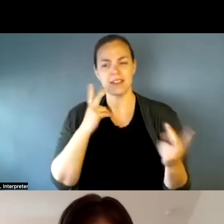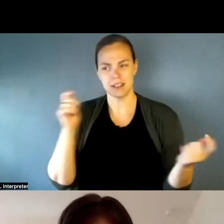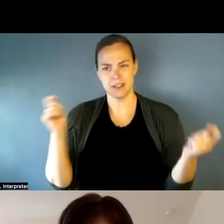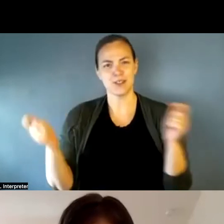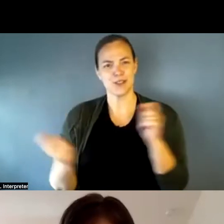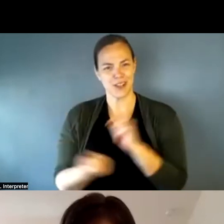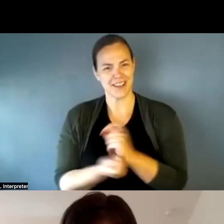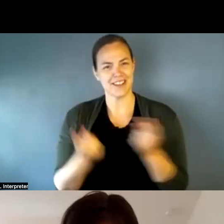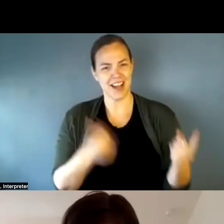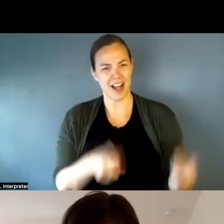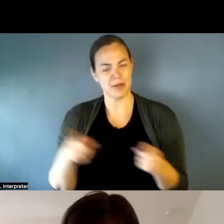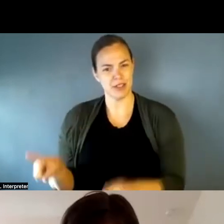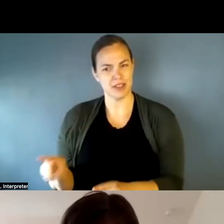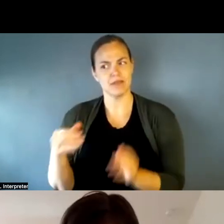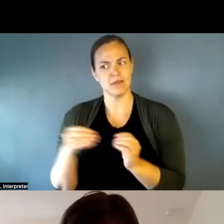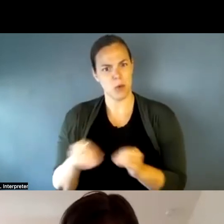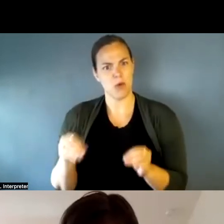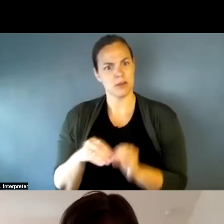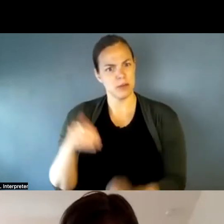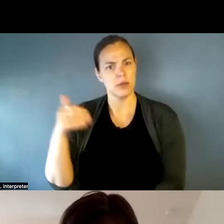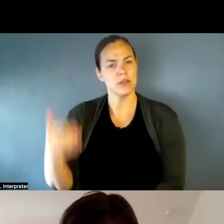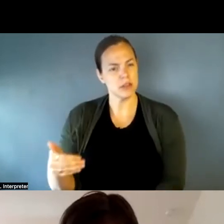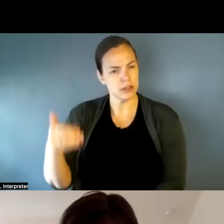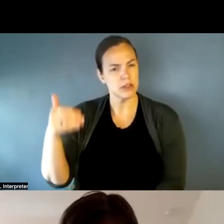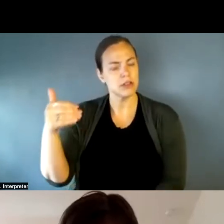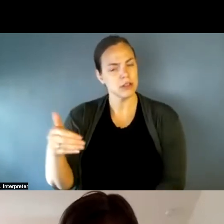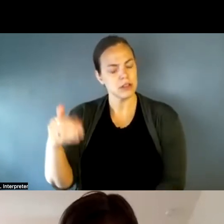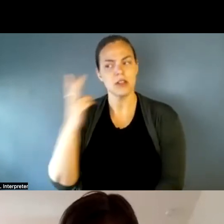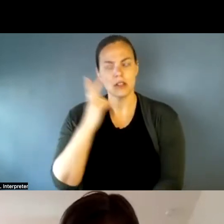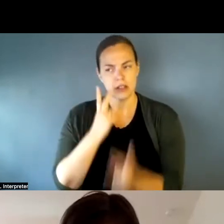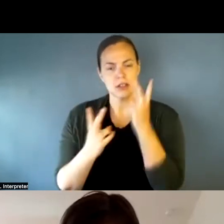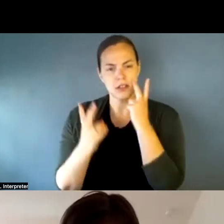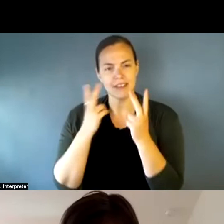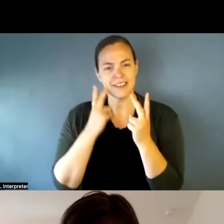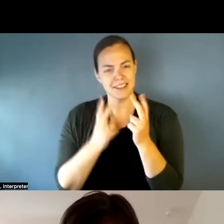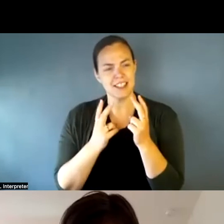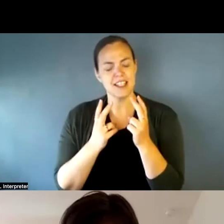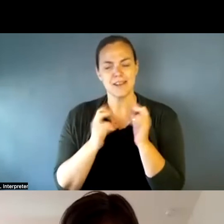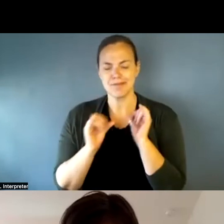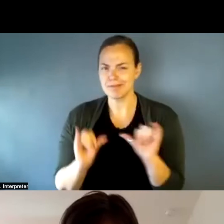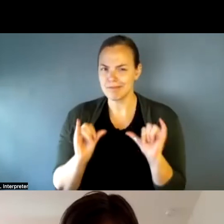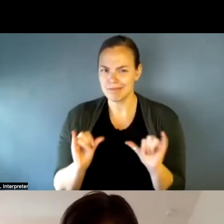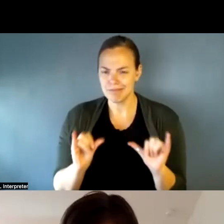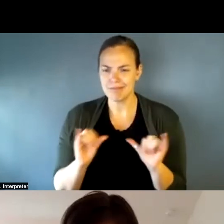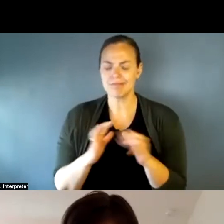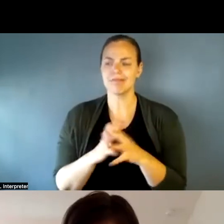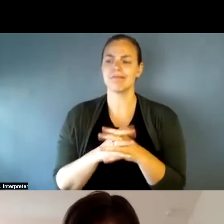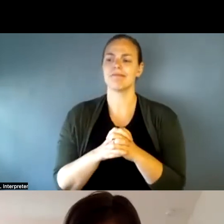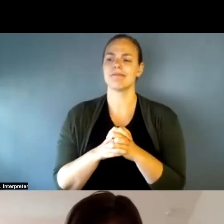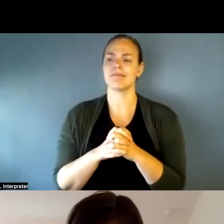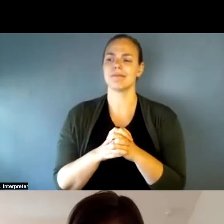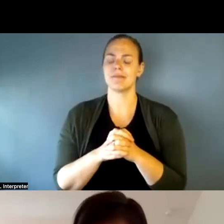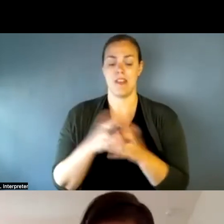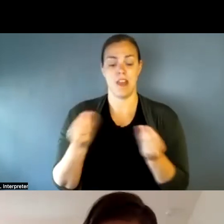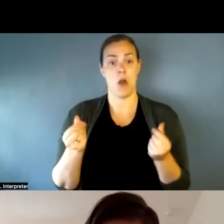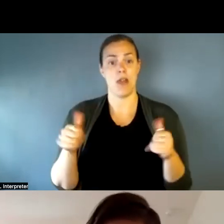you can see that more often. You can see that what's changing and making use of